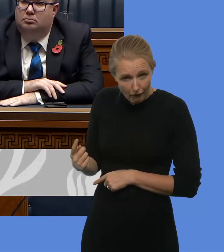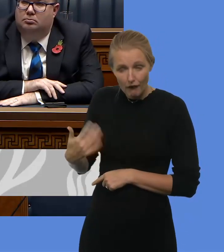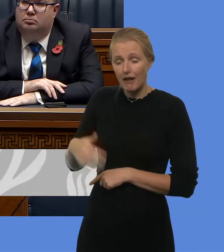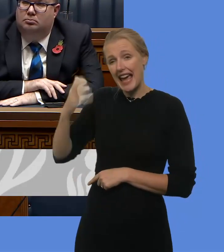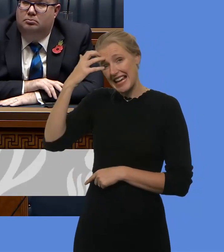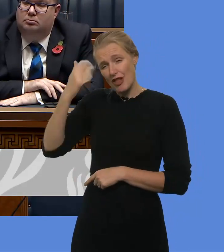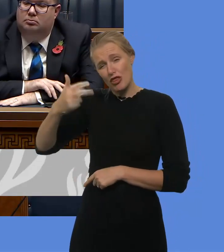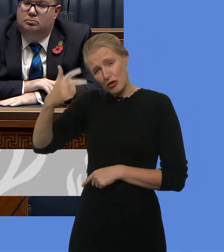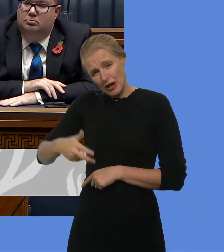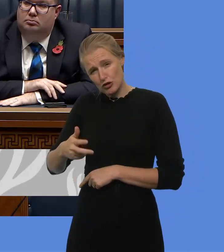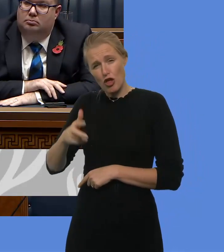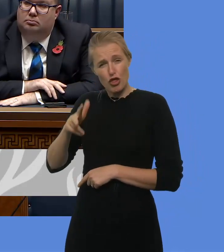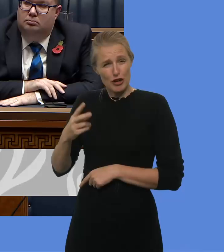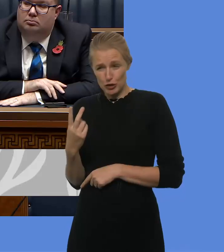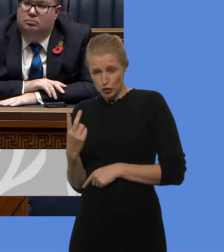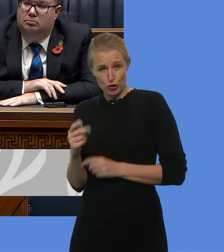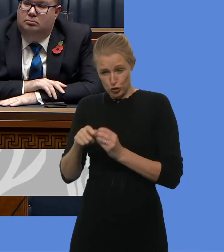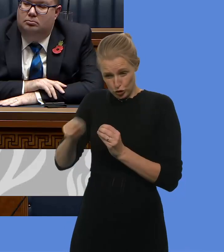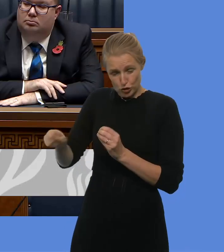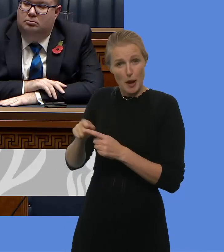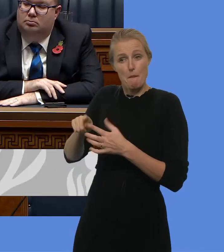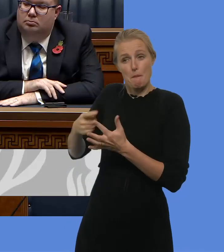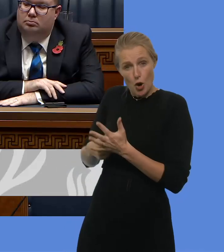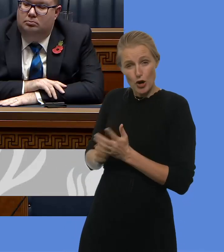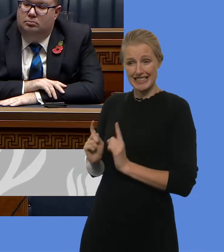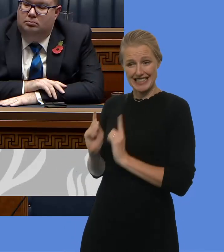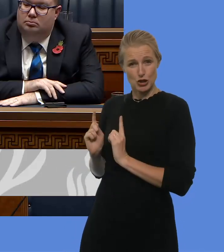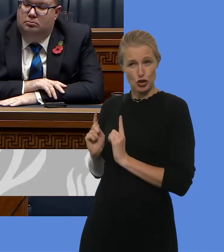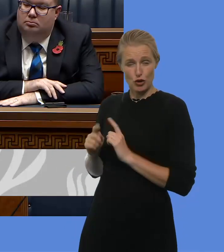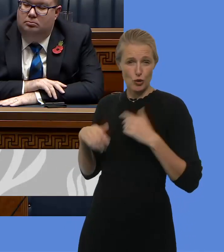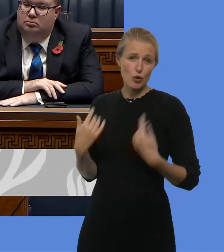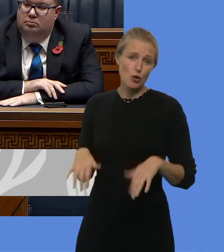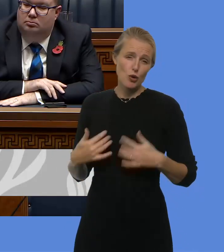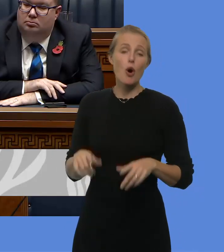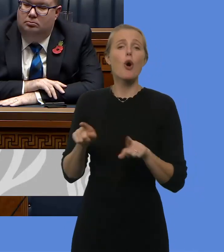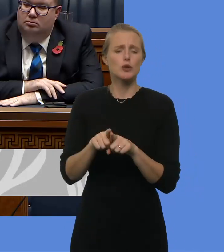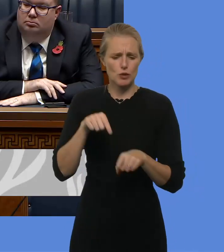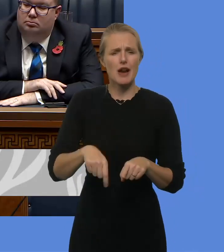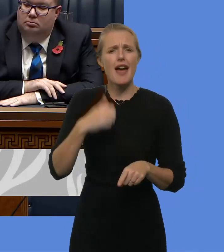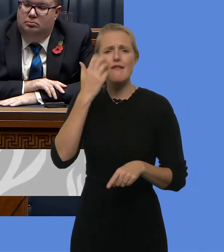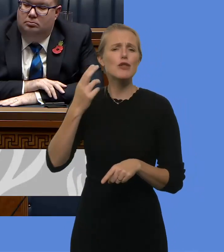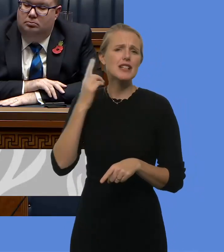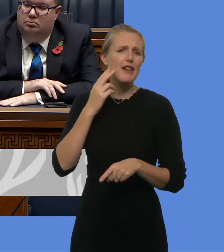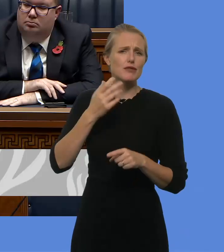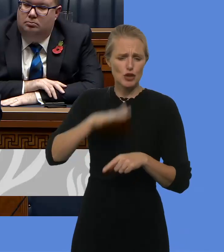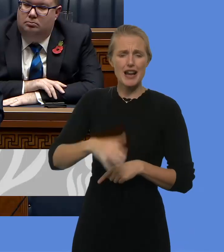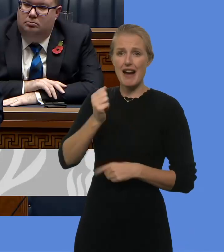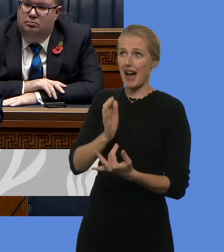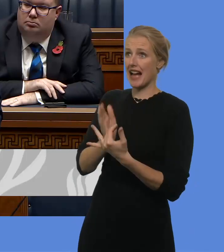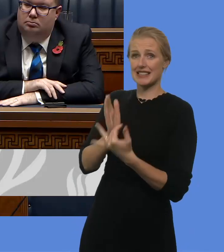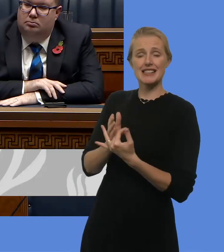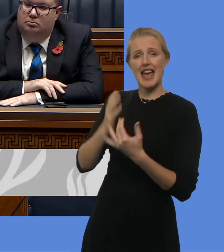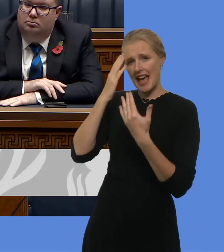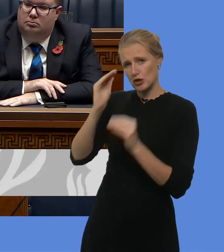it's 332. Deputy Speaker, I can also confirm that every deaf child has access to an education audiologist,